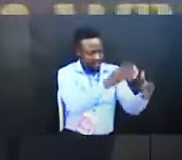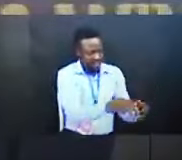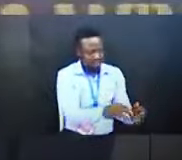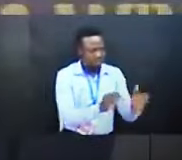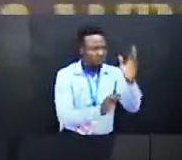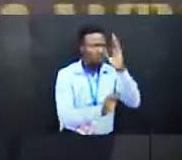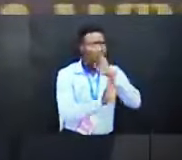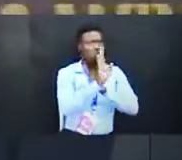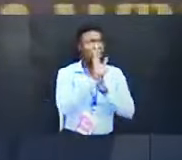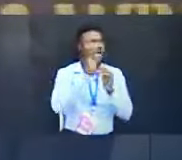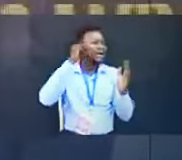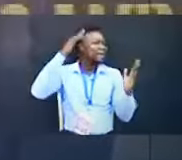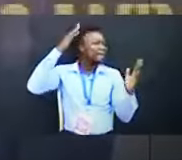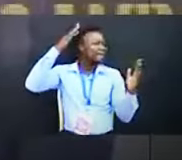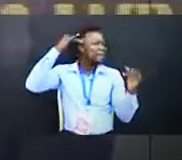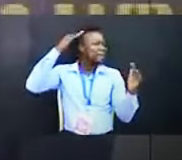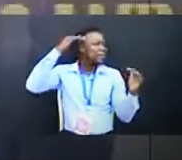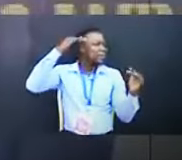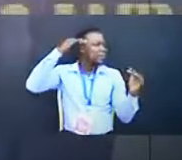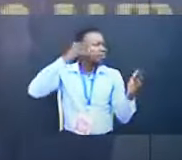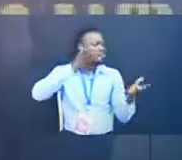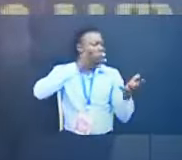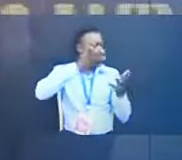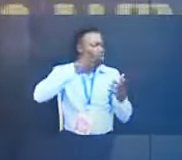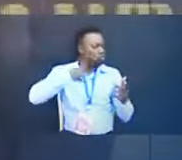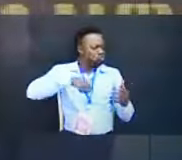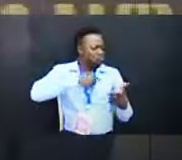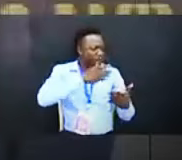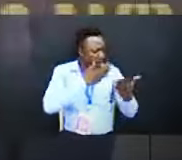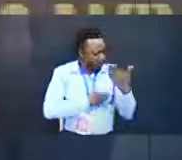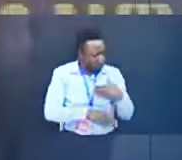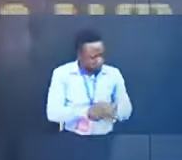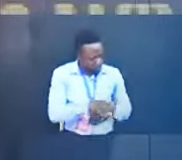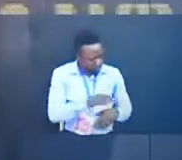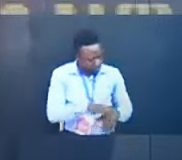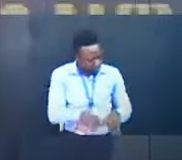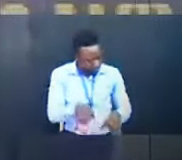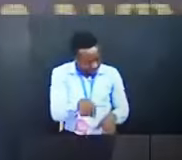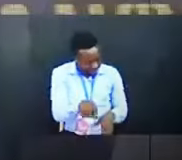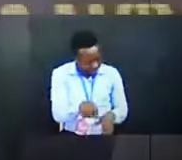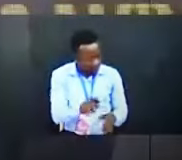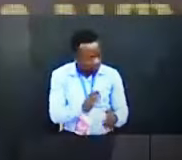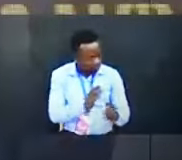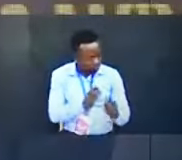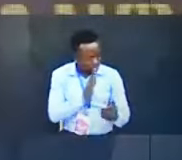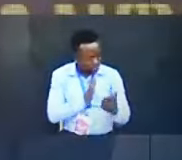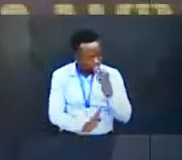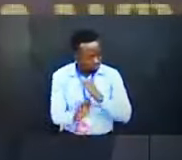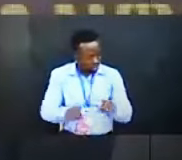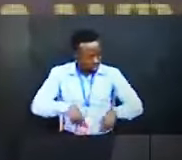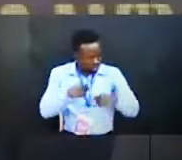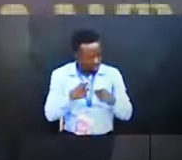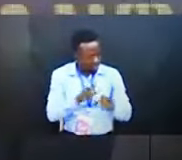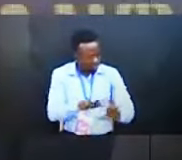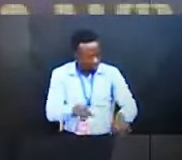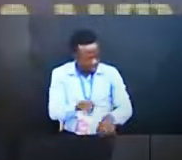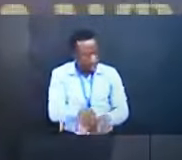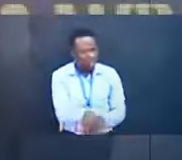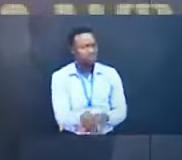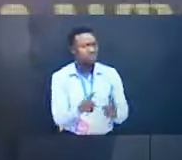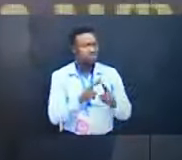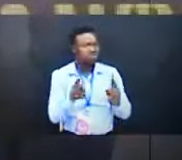me. If he grants us the grace to make children, godly offspring. So guard yourself in your